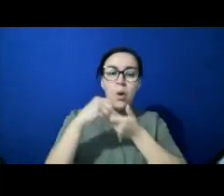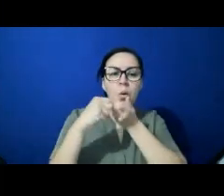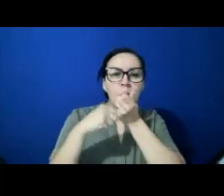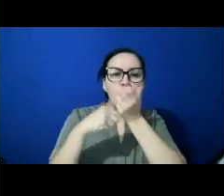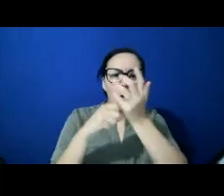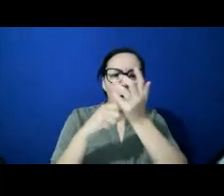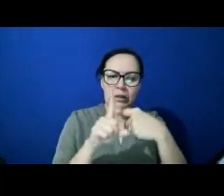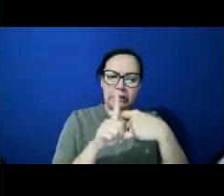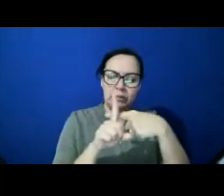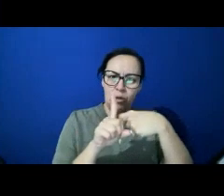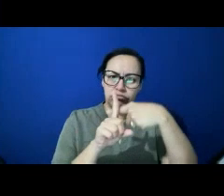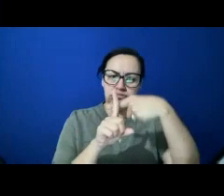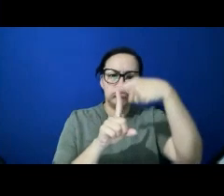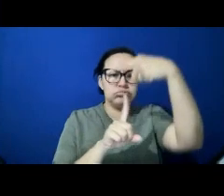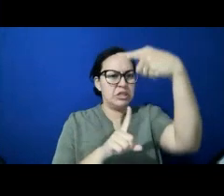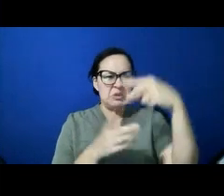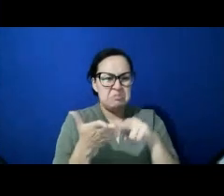is